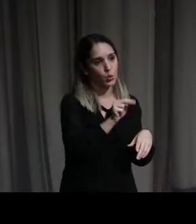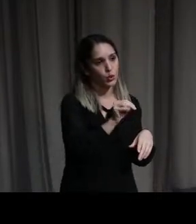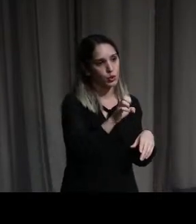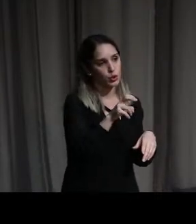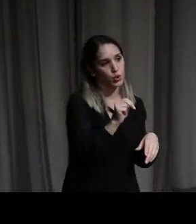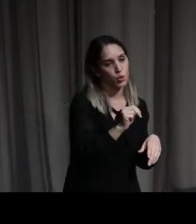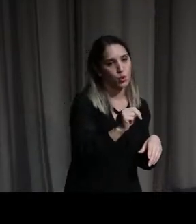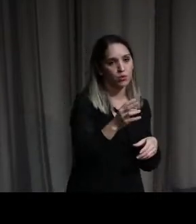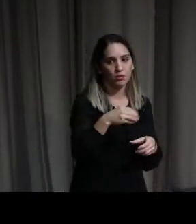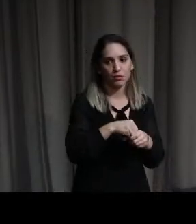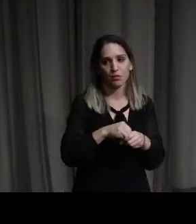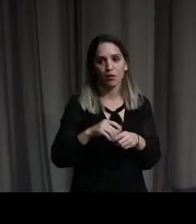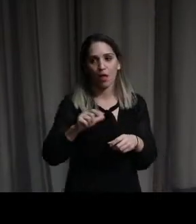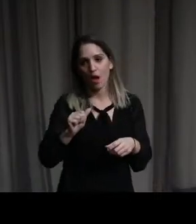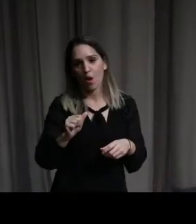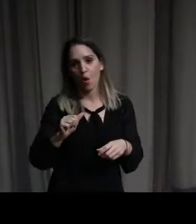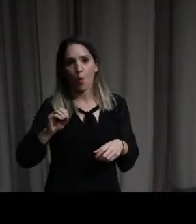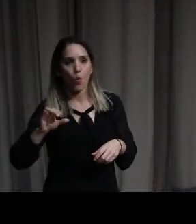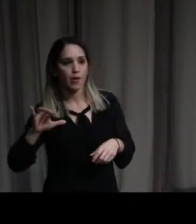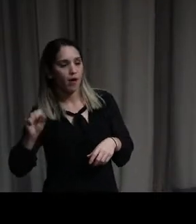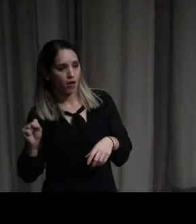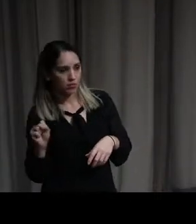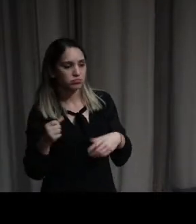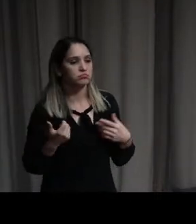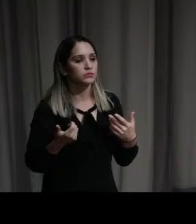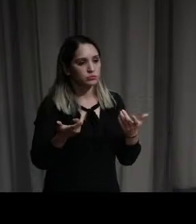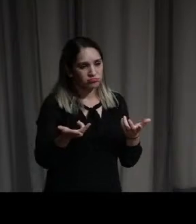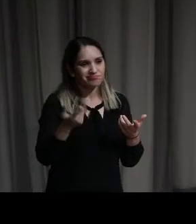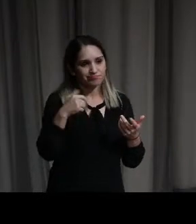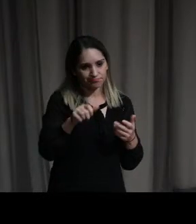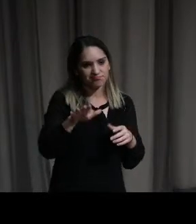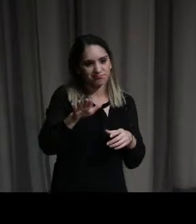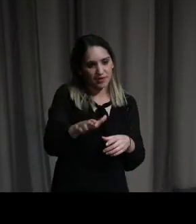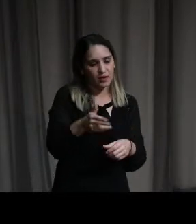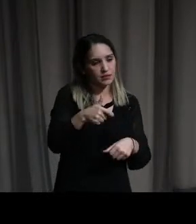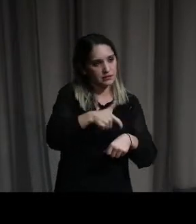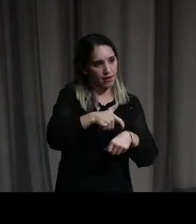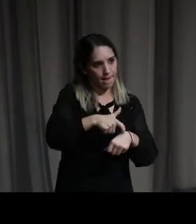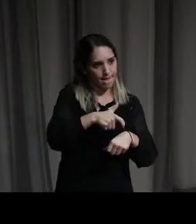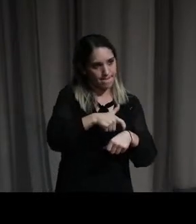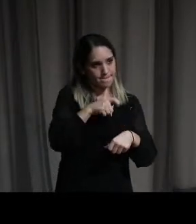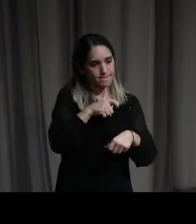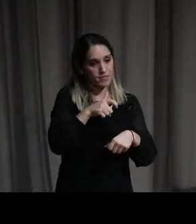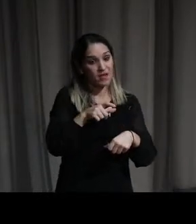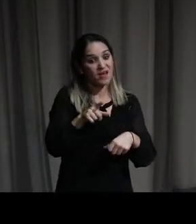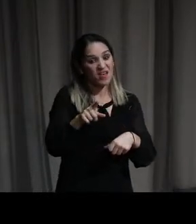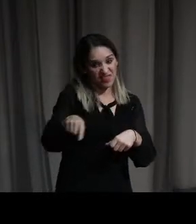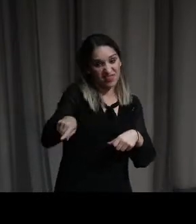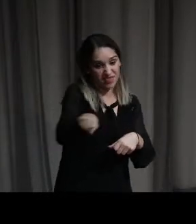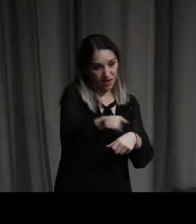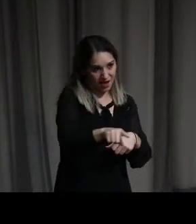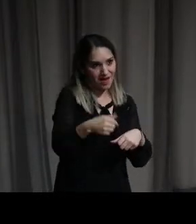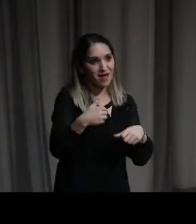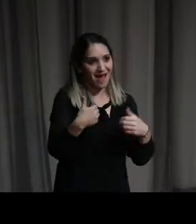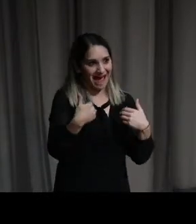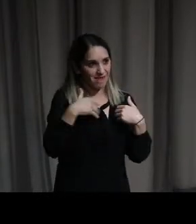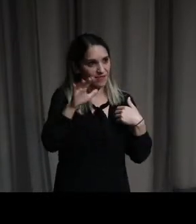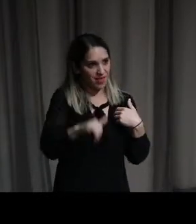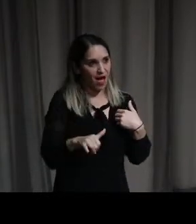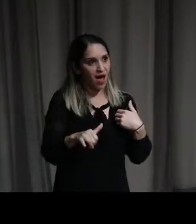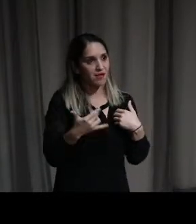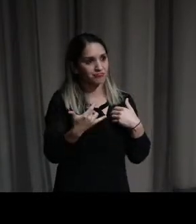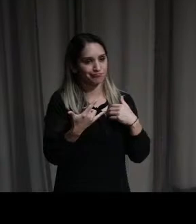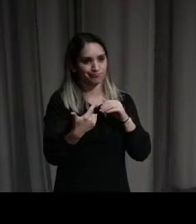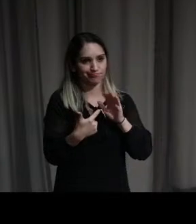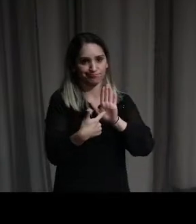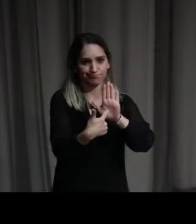Organization of American States, from 1965, and they have acquired it and are displaying it prominently.